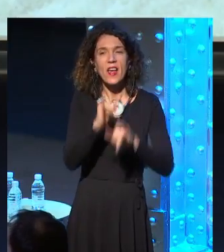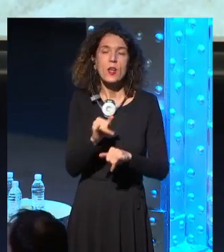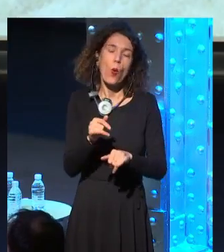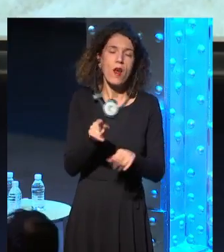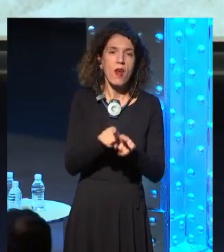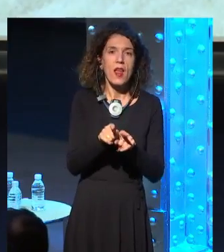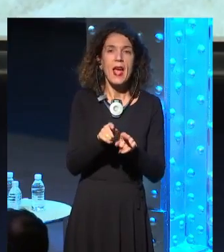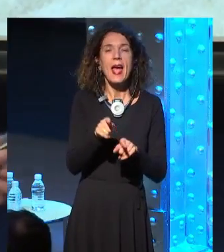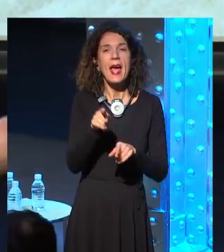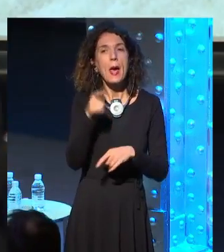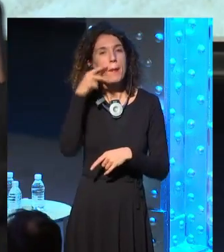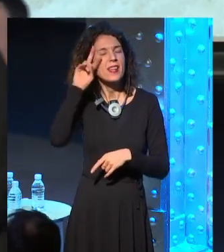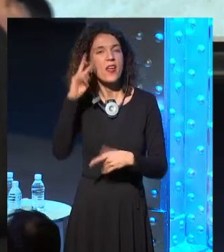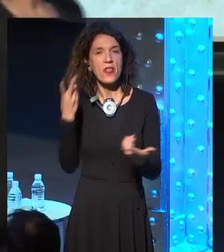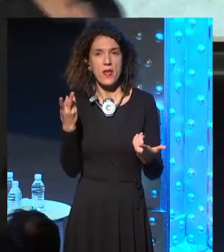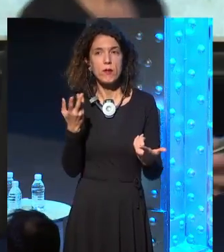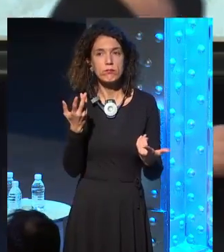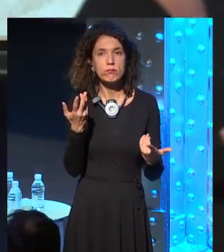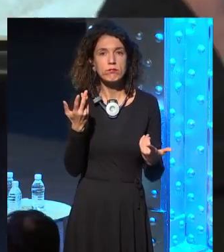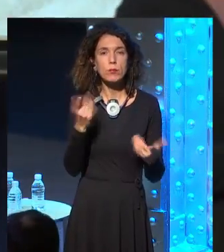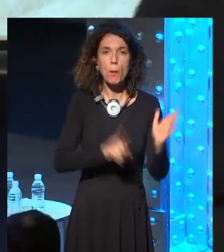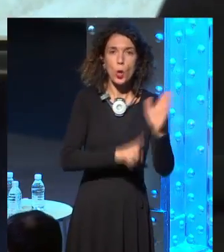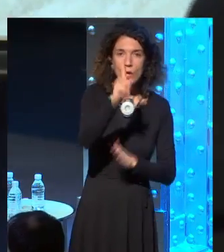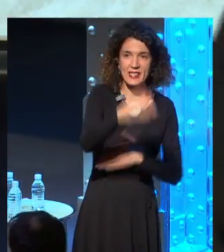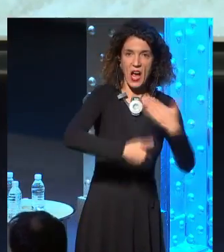towards that aim or that goal,